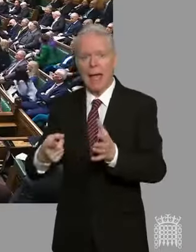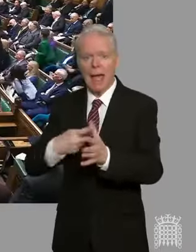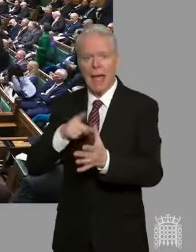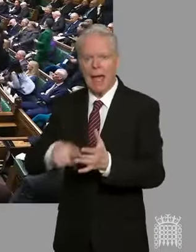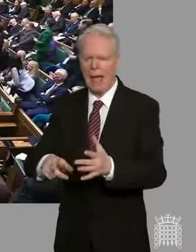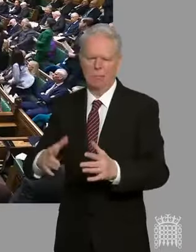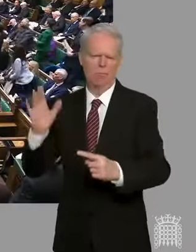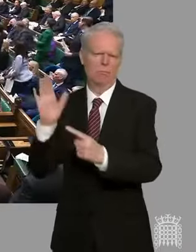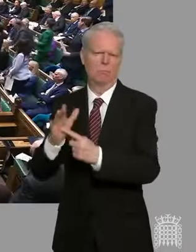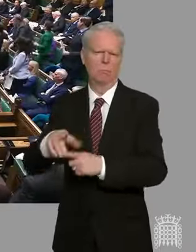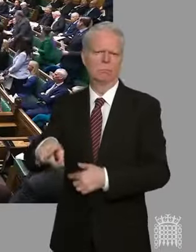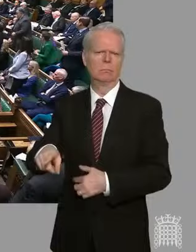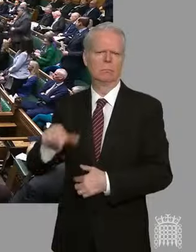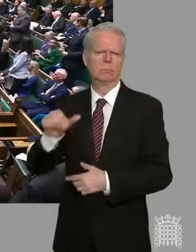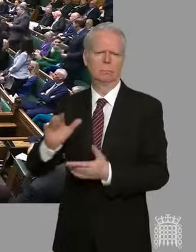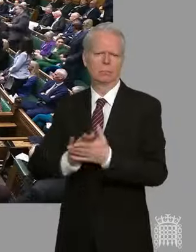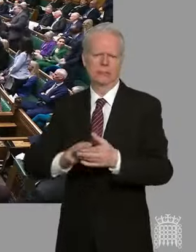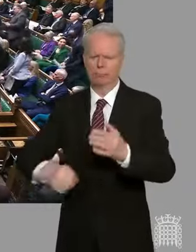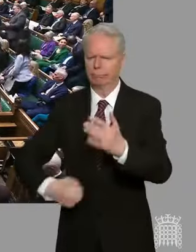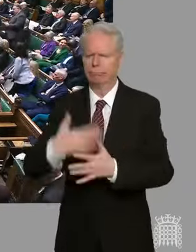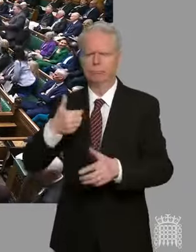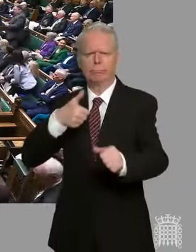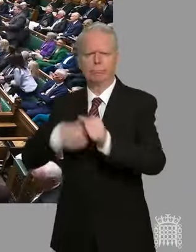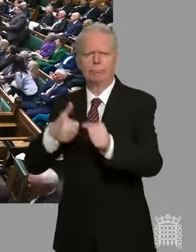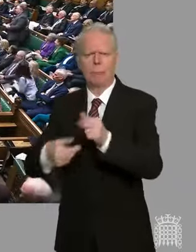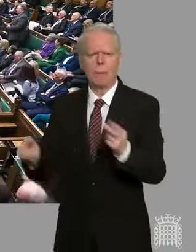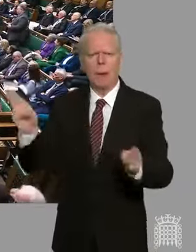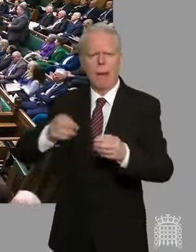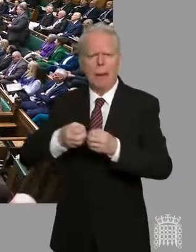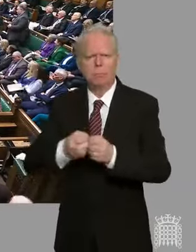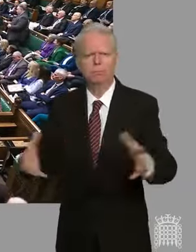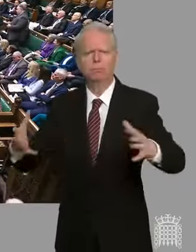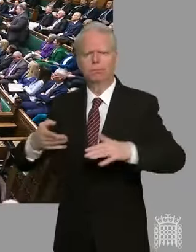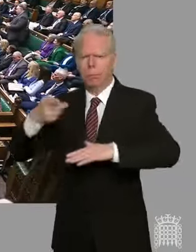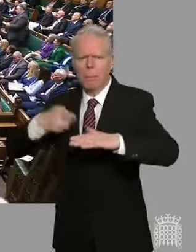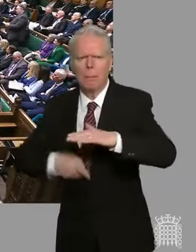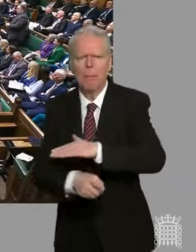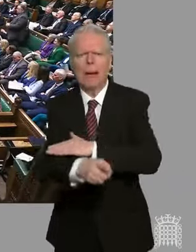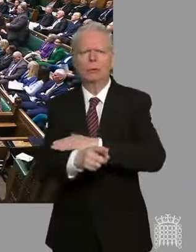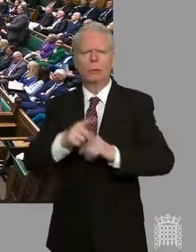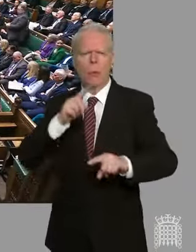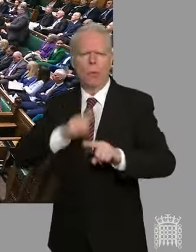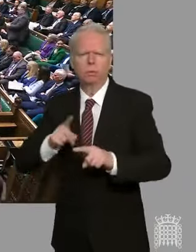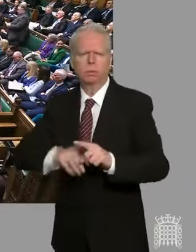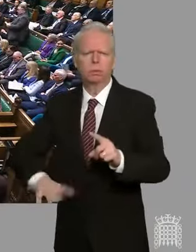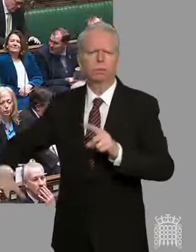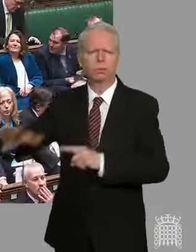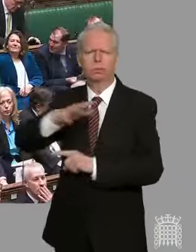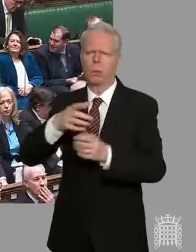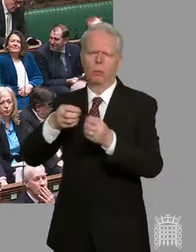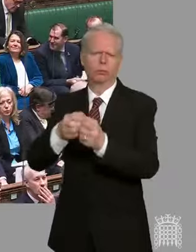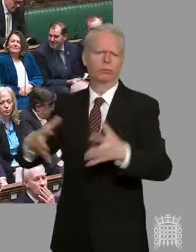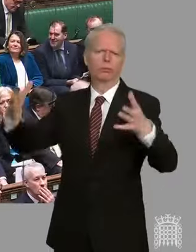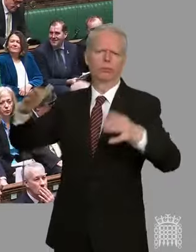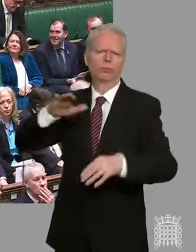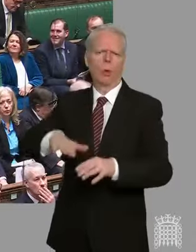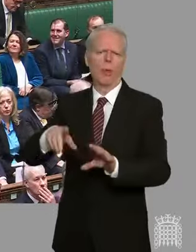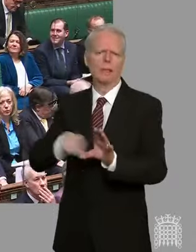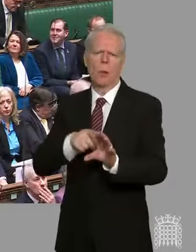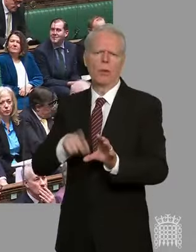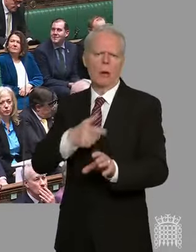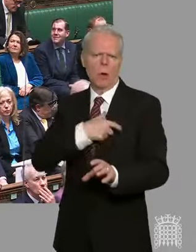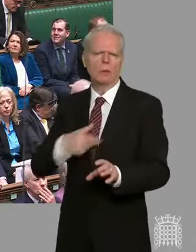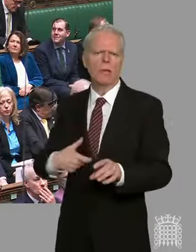Graham Ledbetter. Thank you, Mr Speaker. I have the privilege to represent the home of Speyside malts, some amongst the